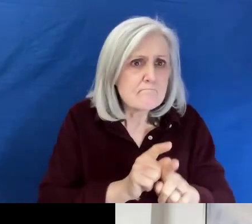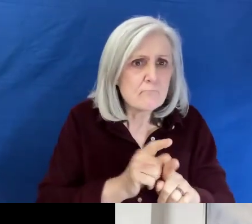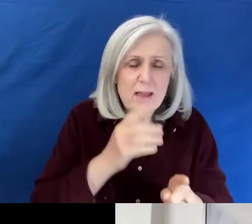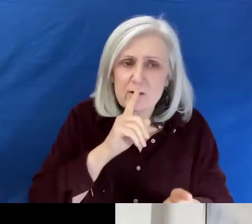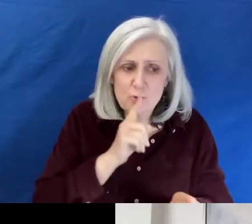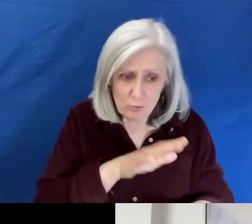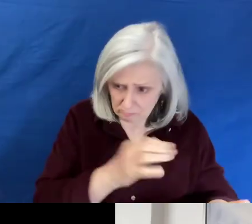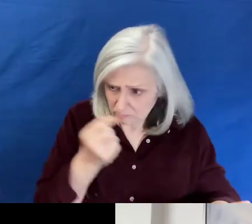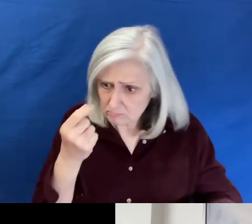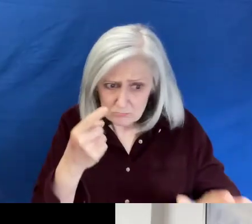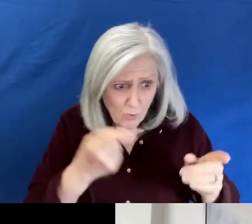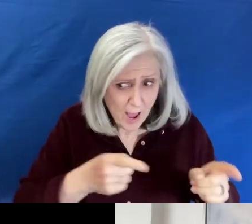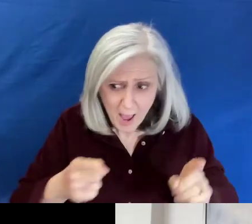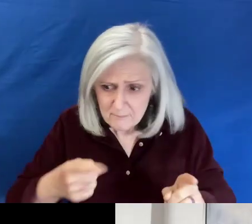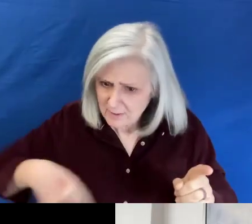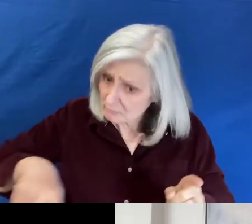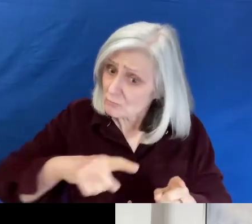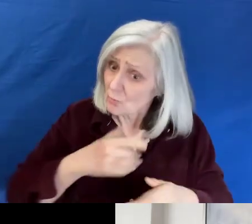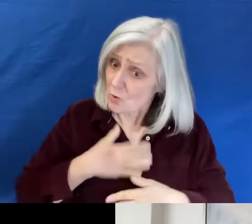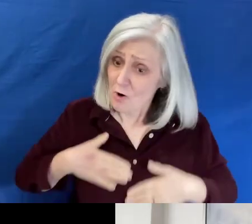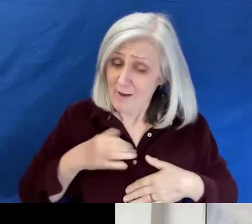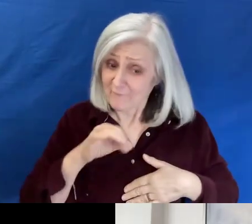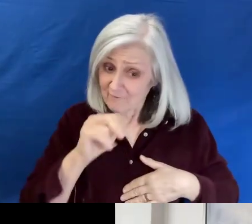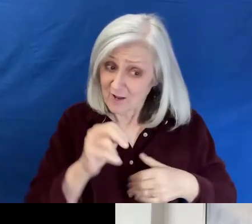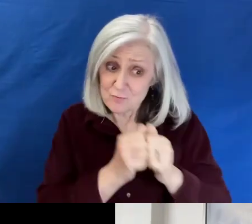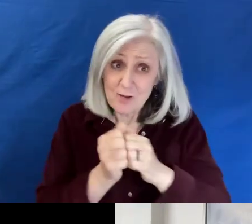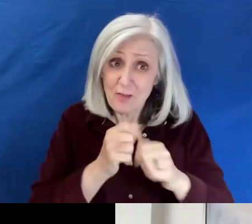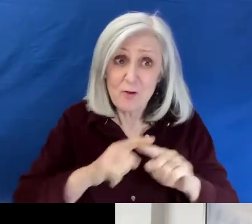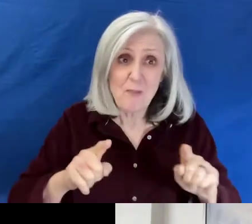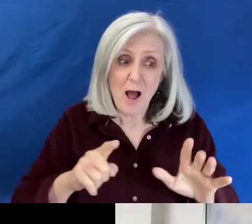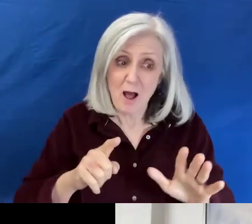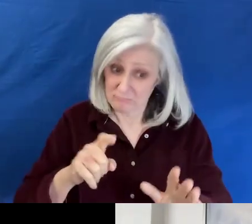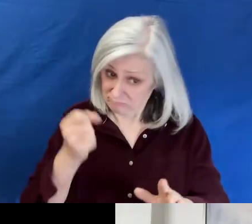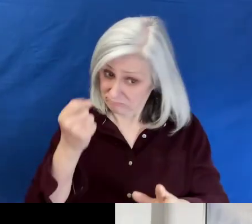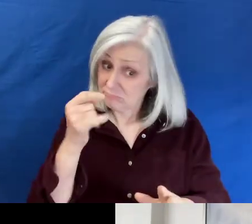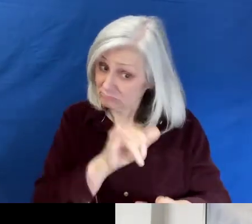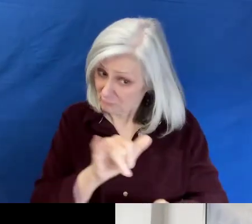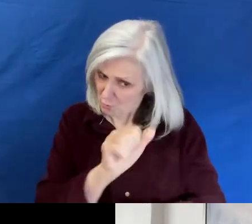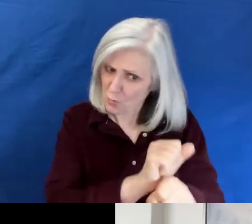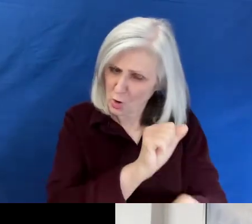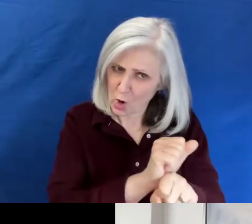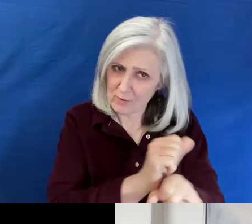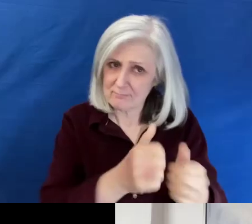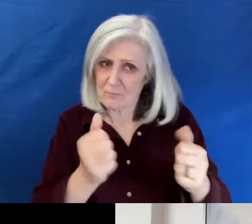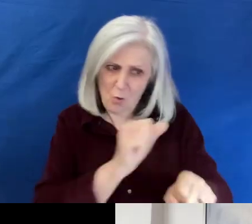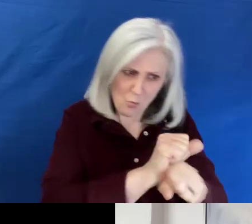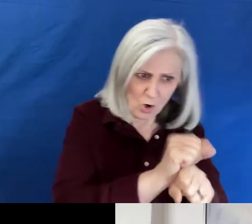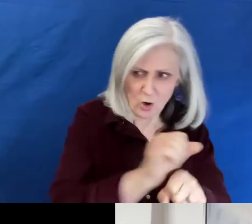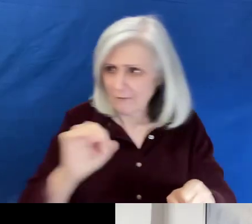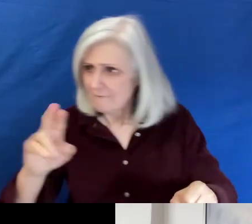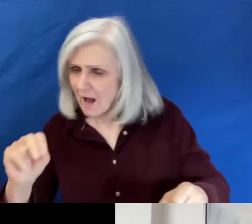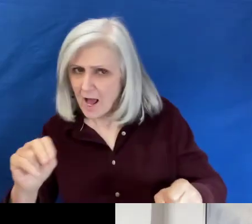going on and that we're having fun together, but we're also knowing when work is happening and when fun is happening and drawing those